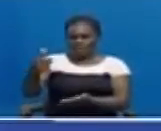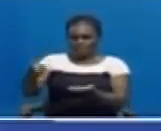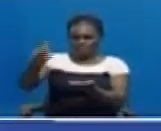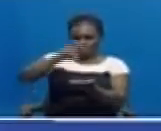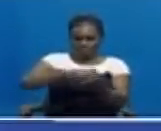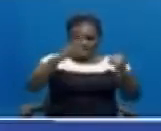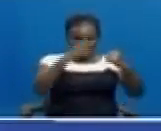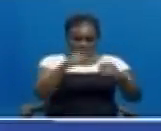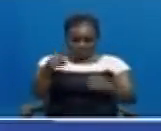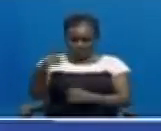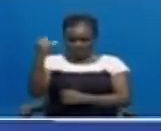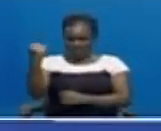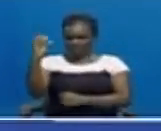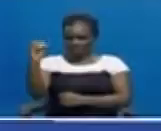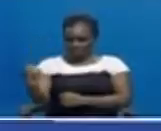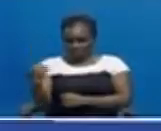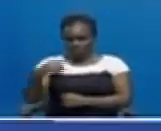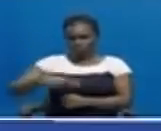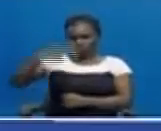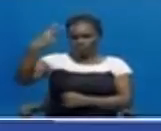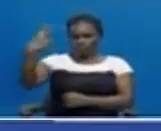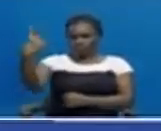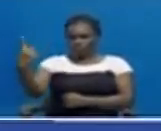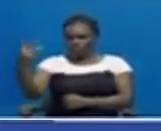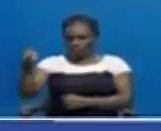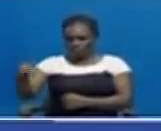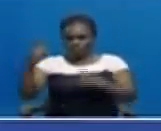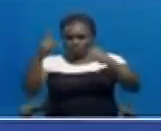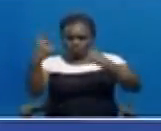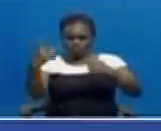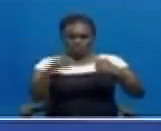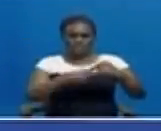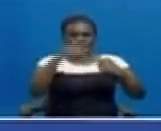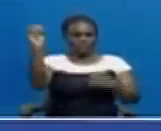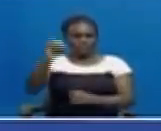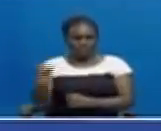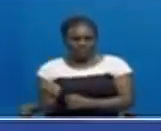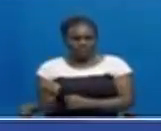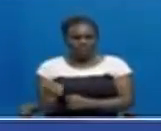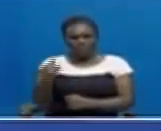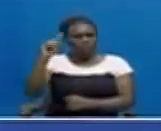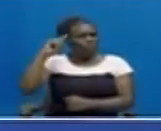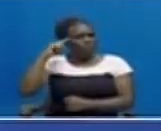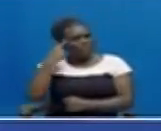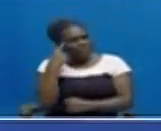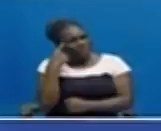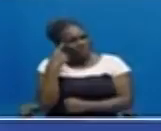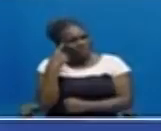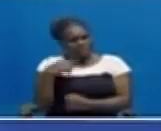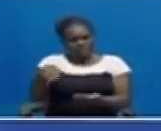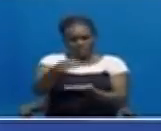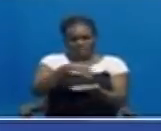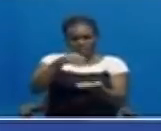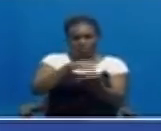from 8.50% to historic highs of 21.26%. We personally think that if the central